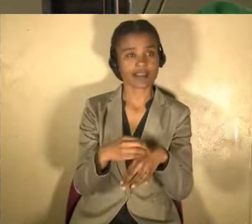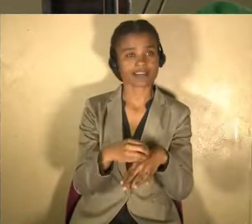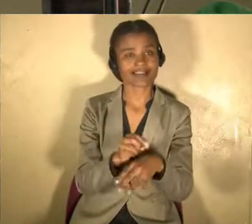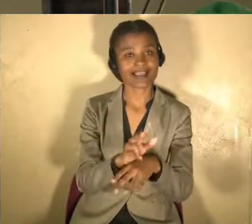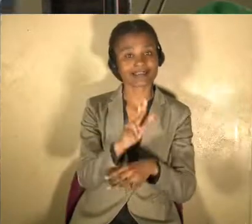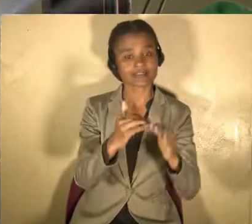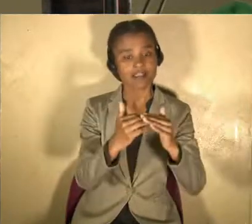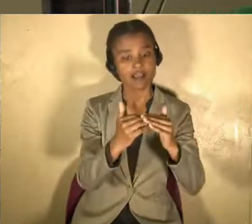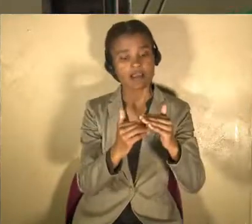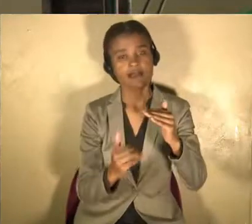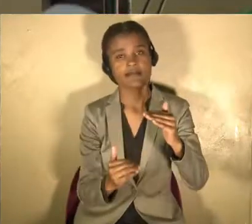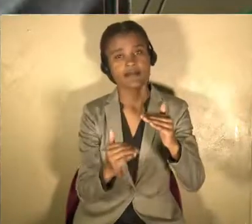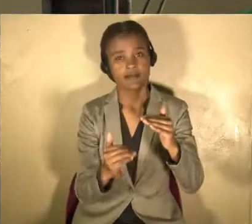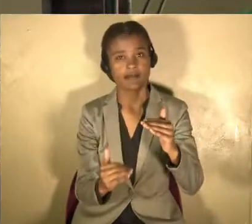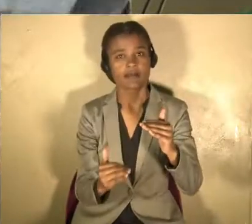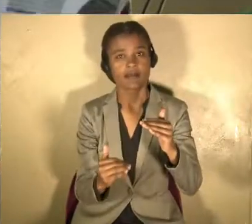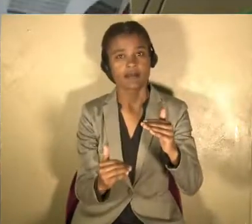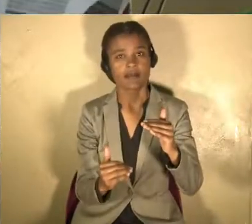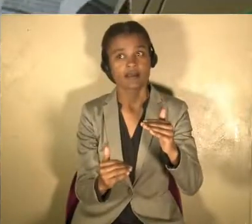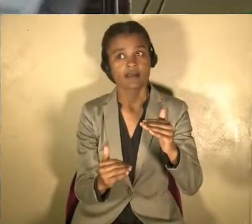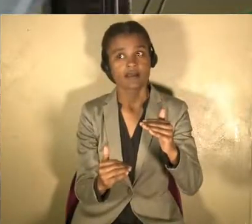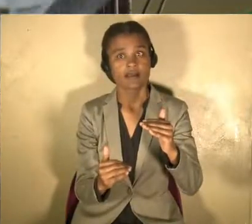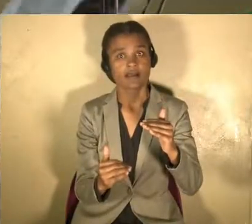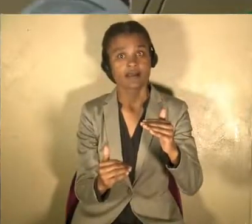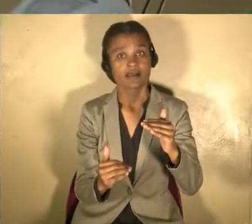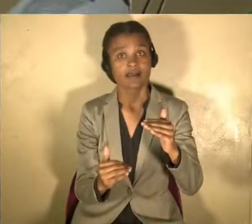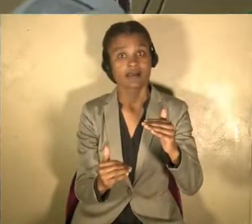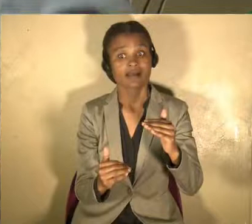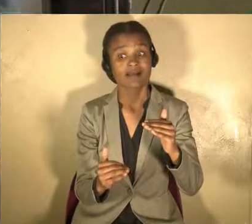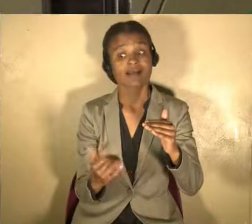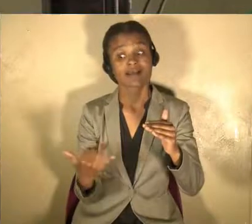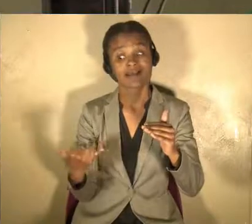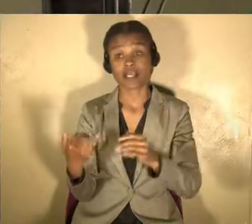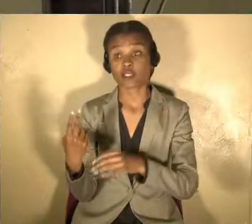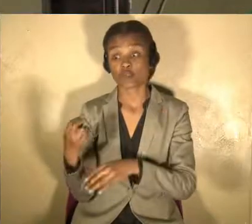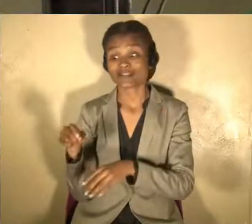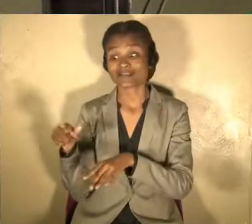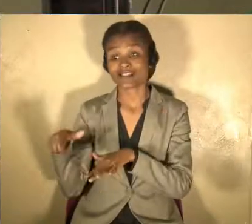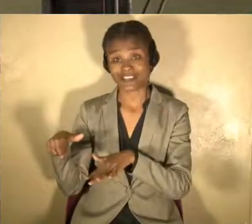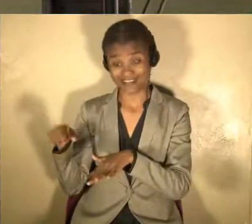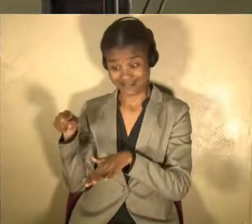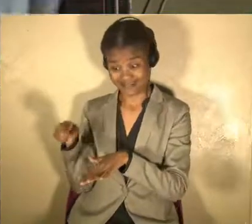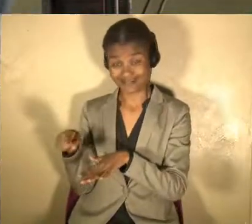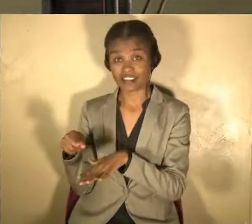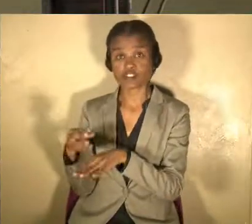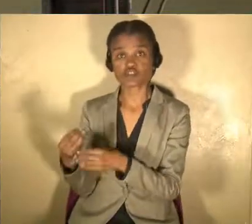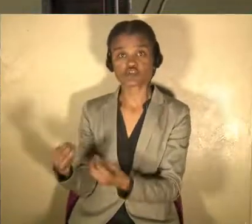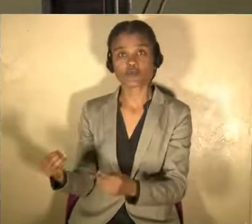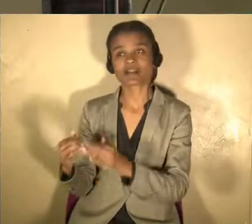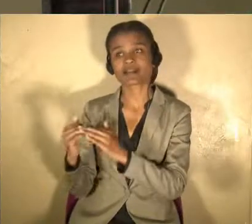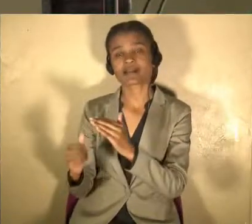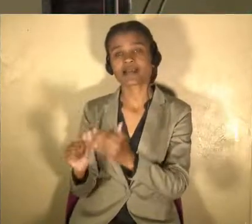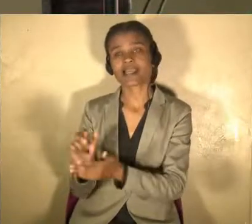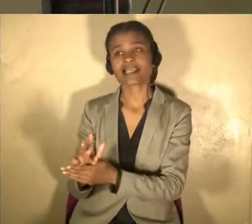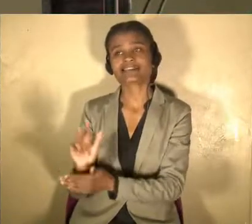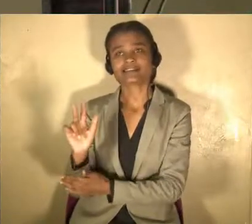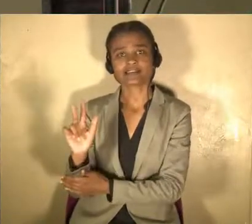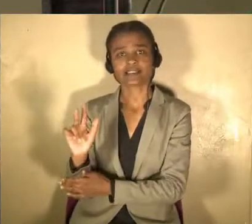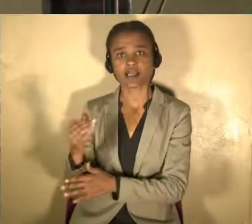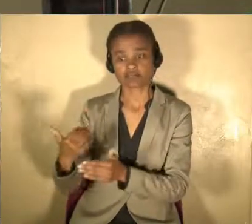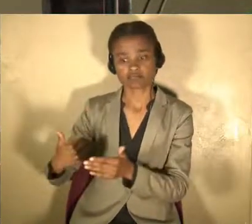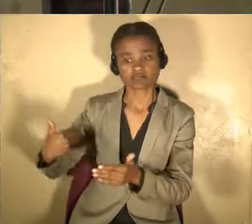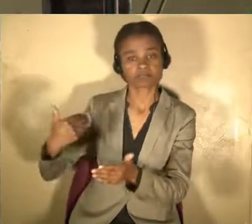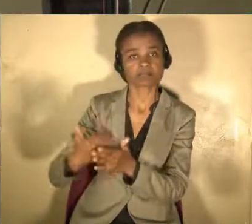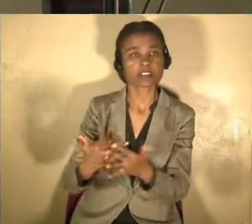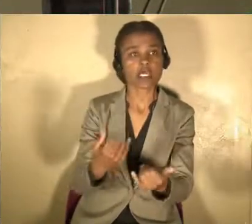And along the line, they are no longer going to be called children. What will be the recourse for